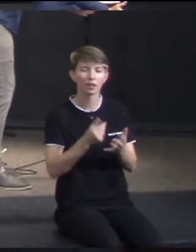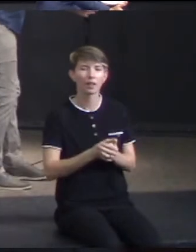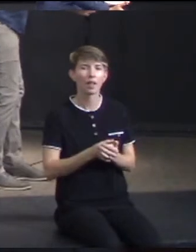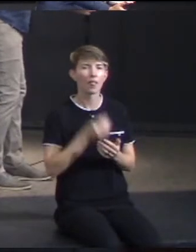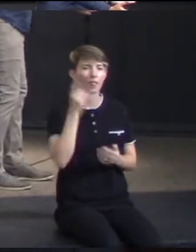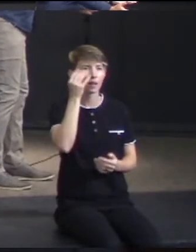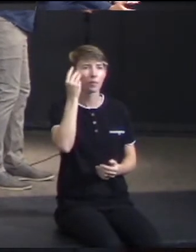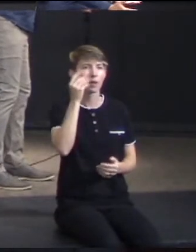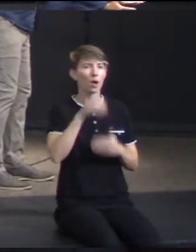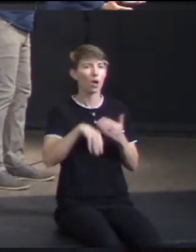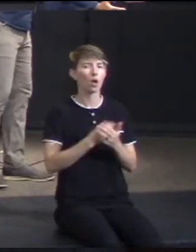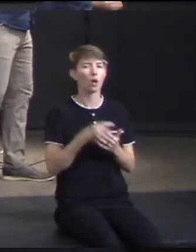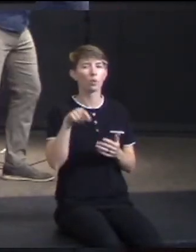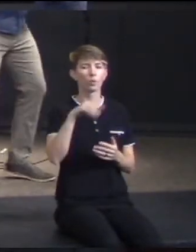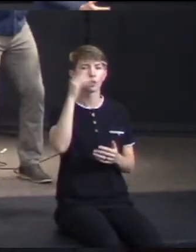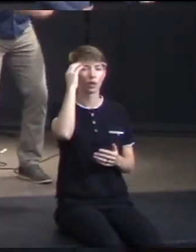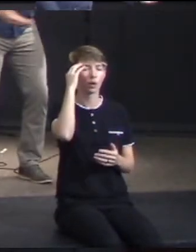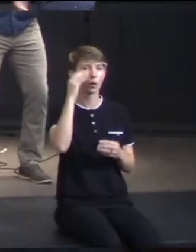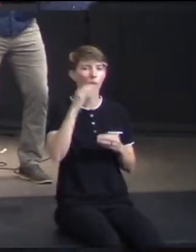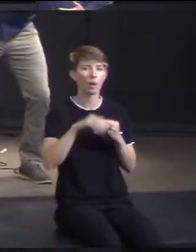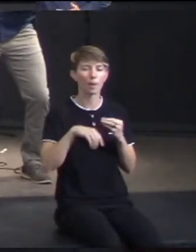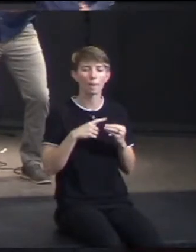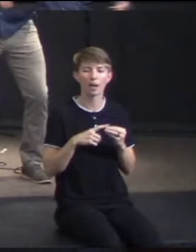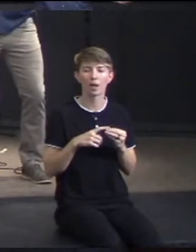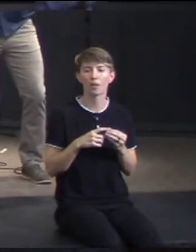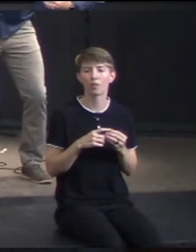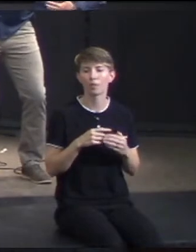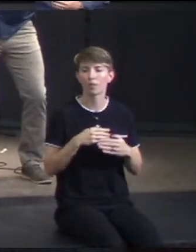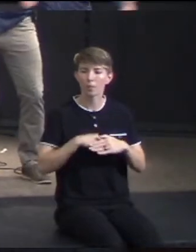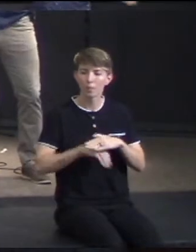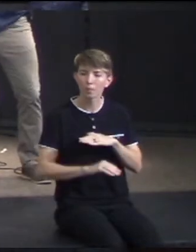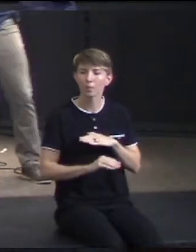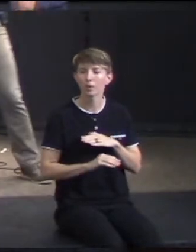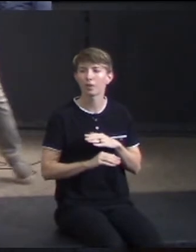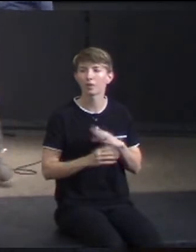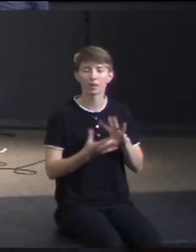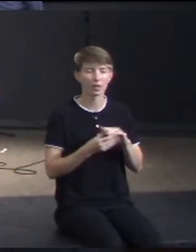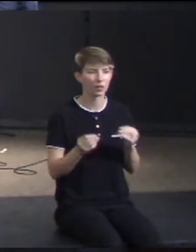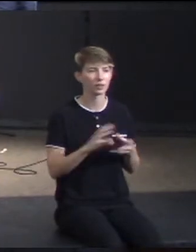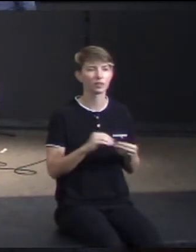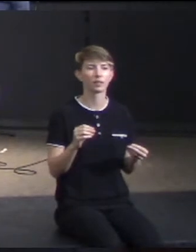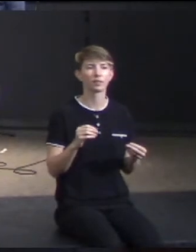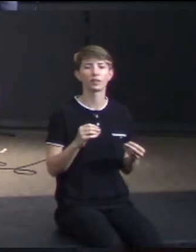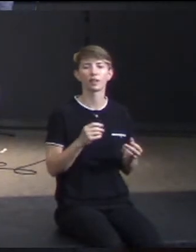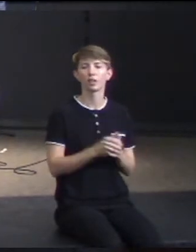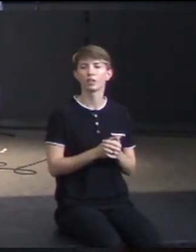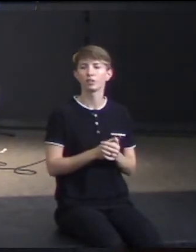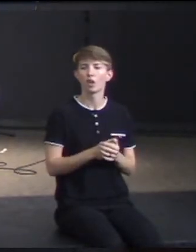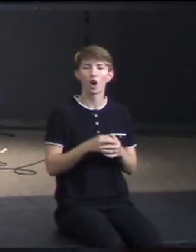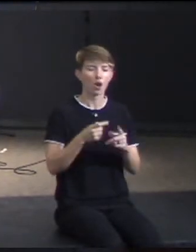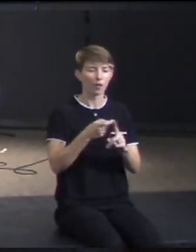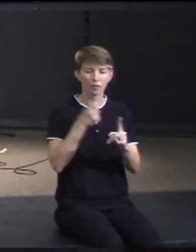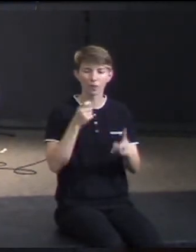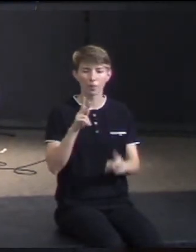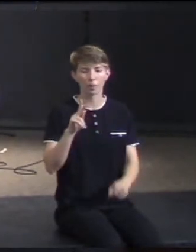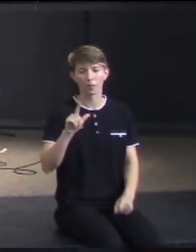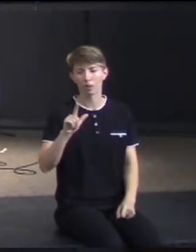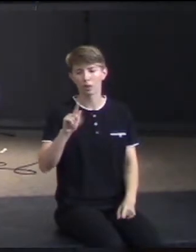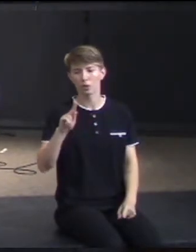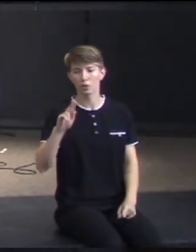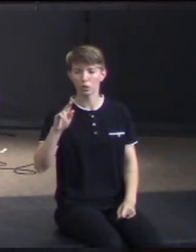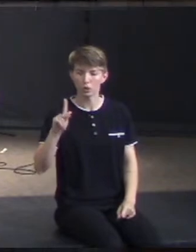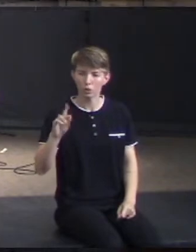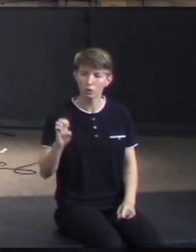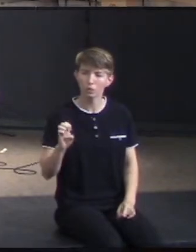narrative, right? I mean, most of this play that we're going to do is coming right out of Luke. We got a lot of singing. We even know the